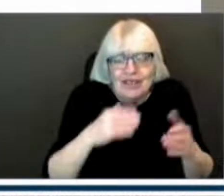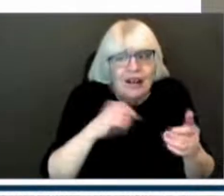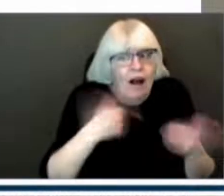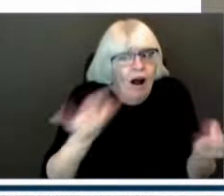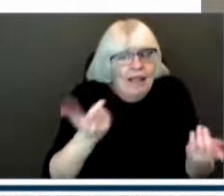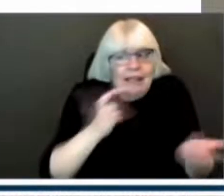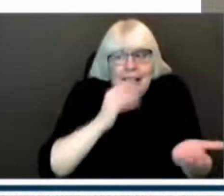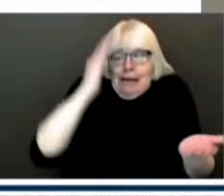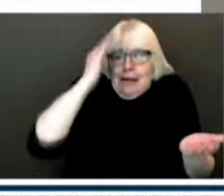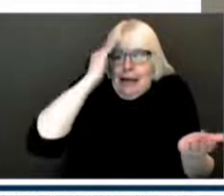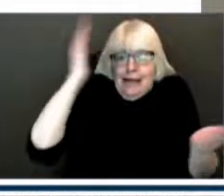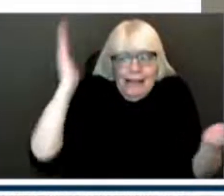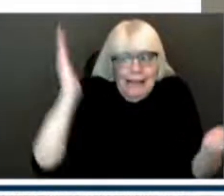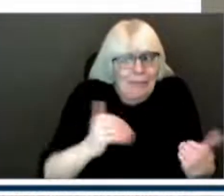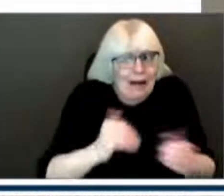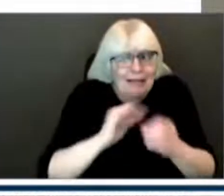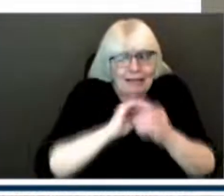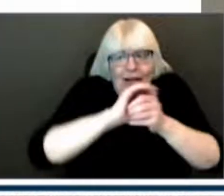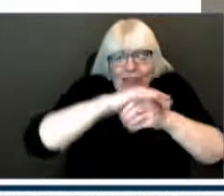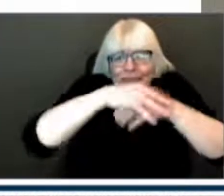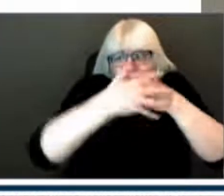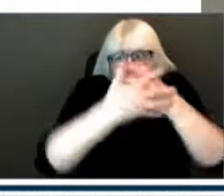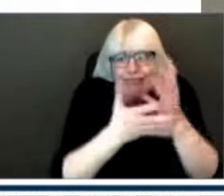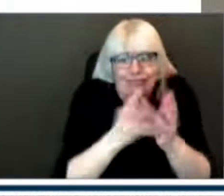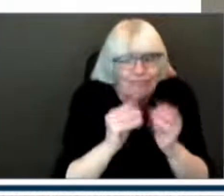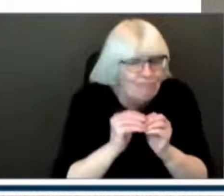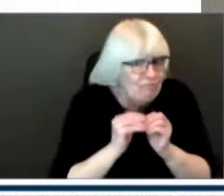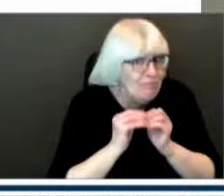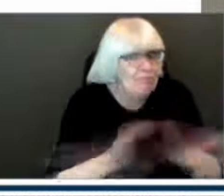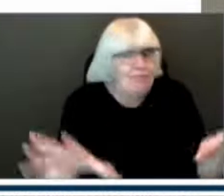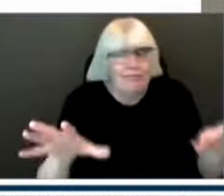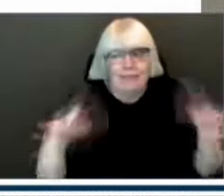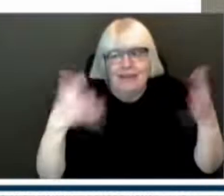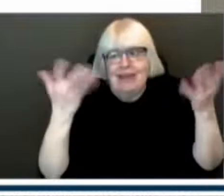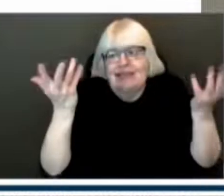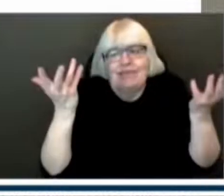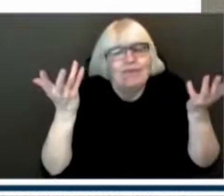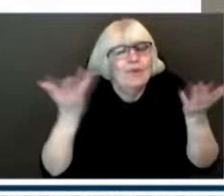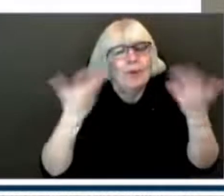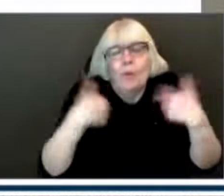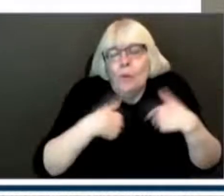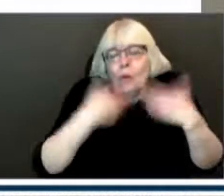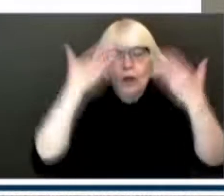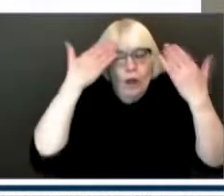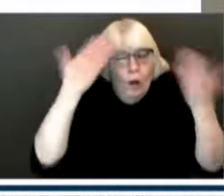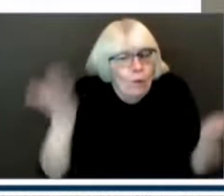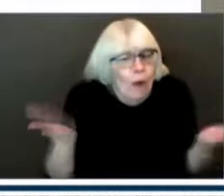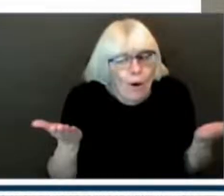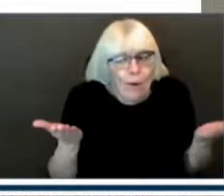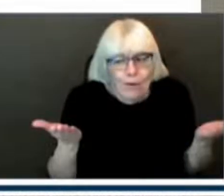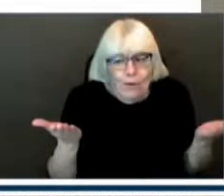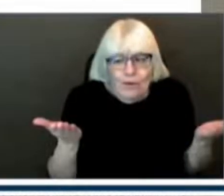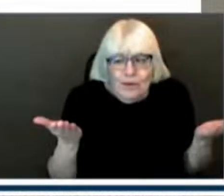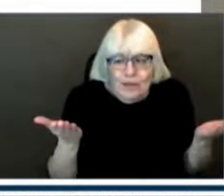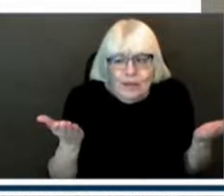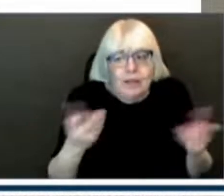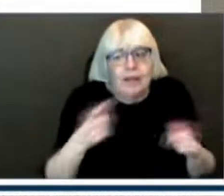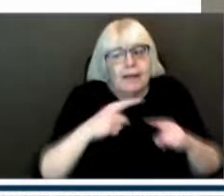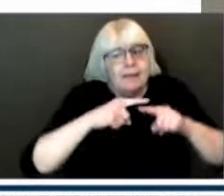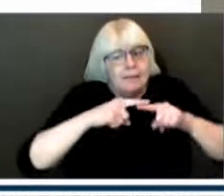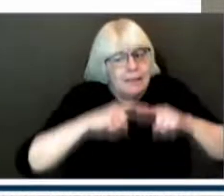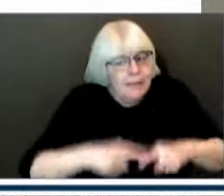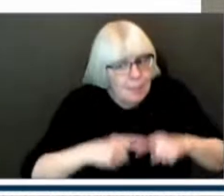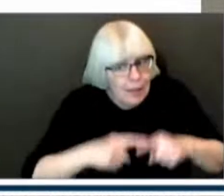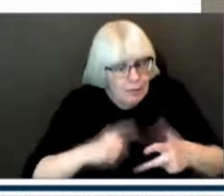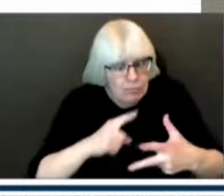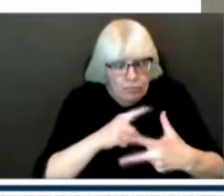around variants in this virus, we are on a progress that is forward facing, continuing to move in that, and it's